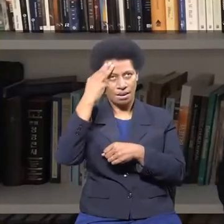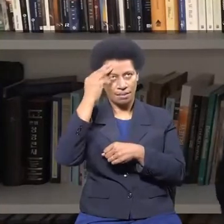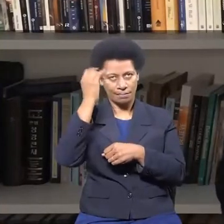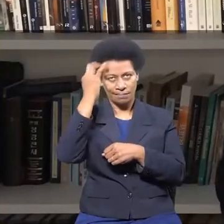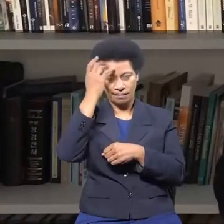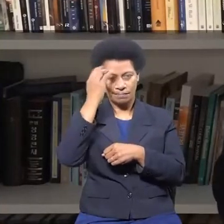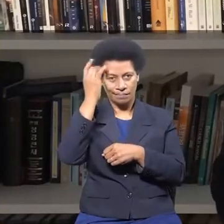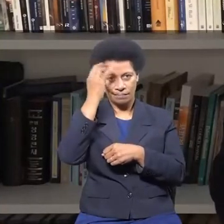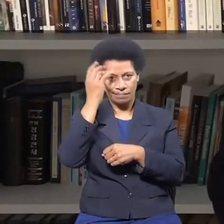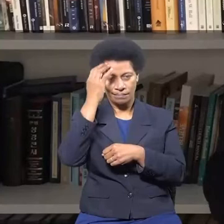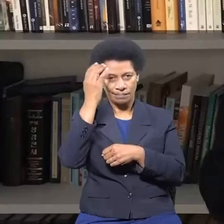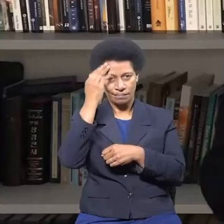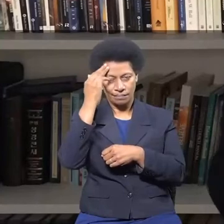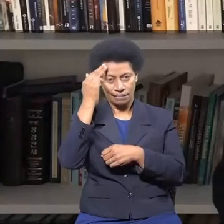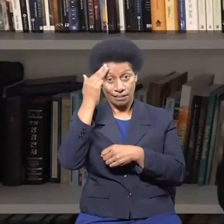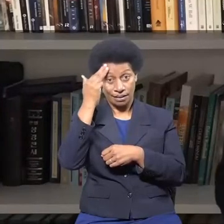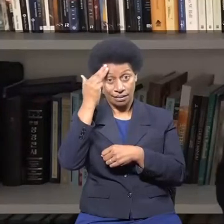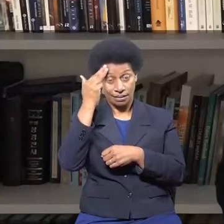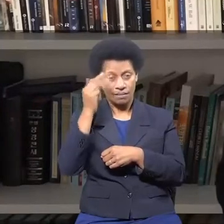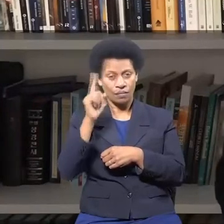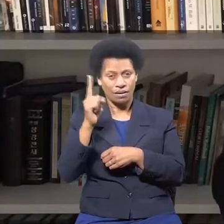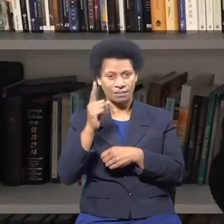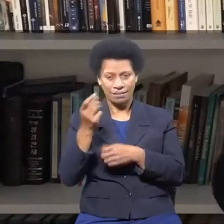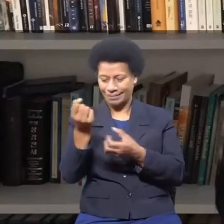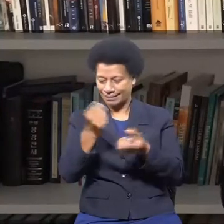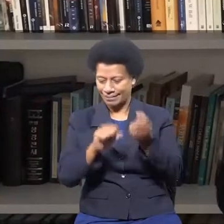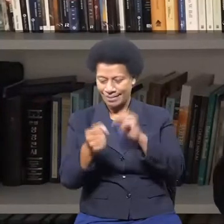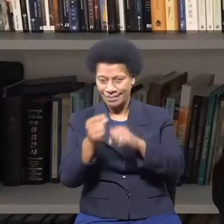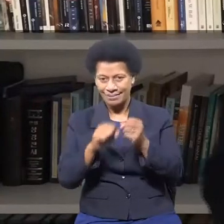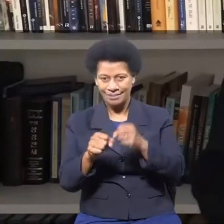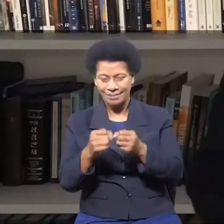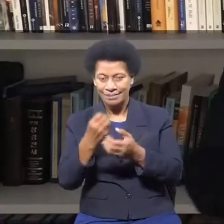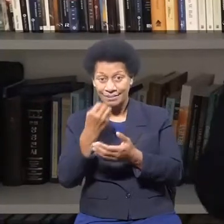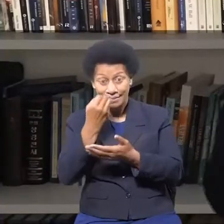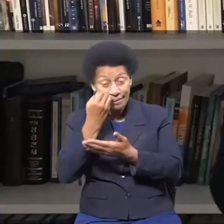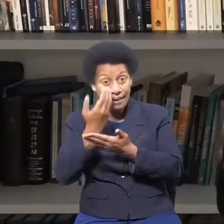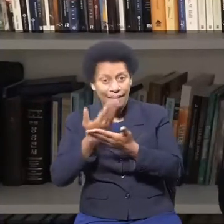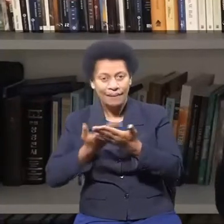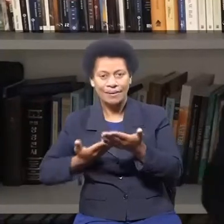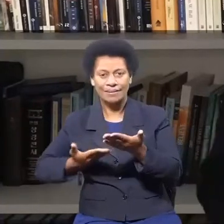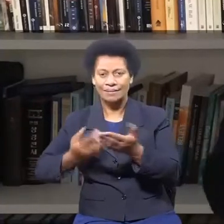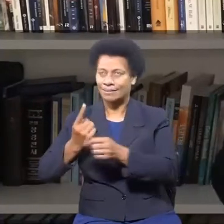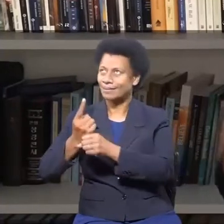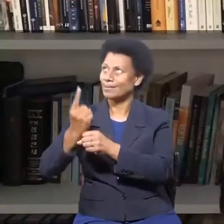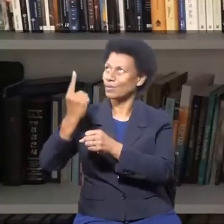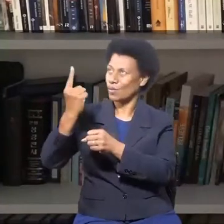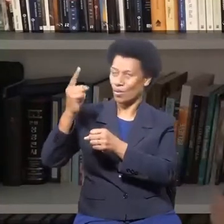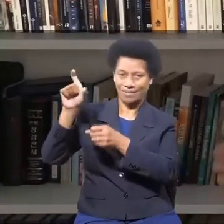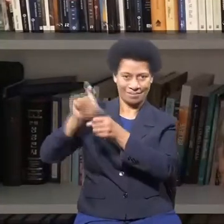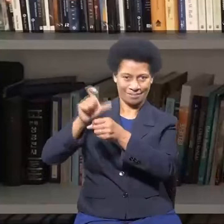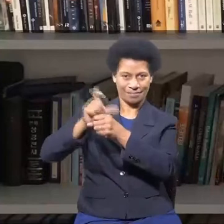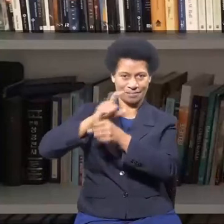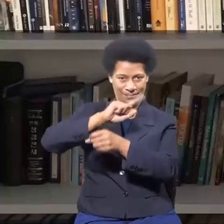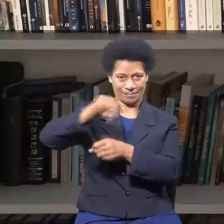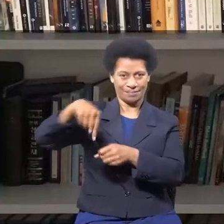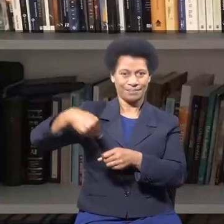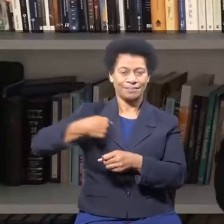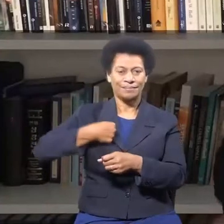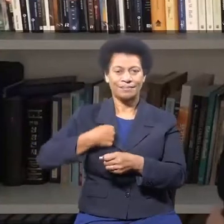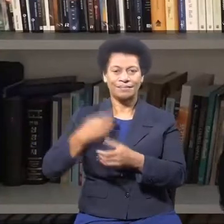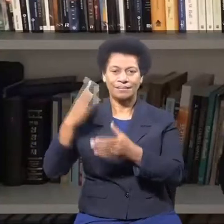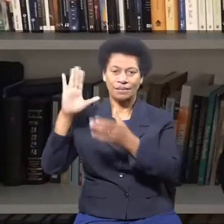your mind. Your mind and science is evidence that God created